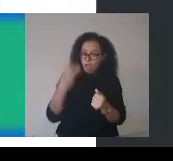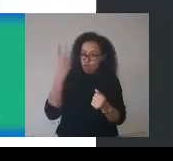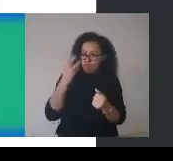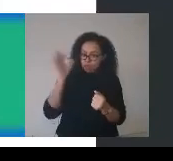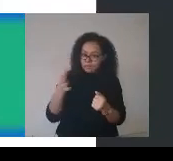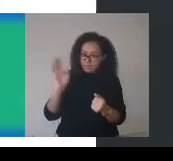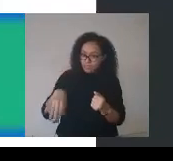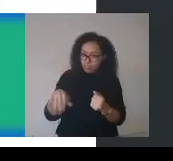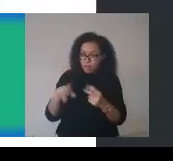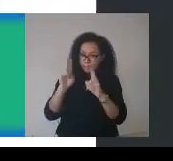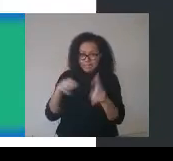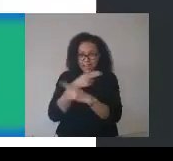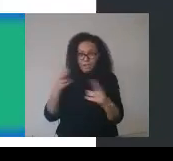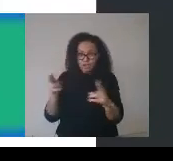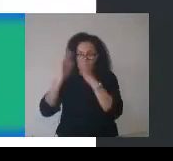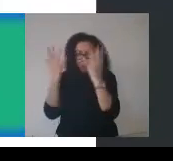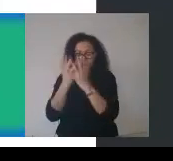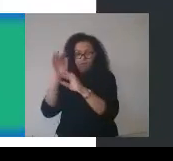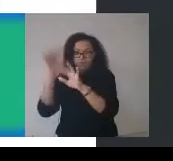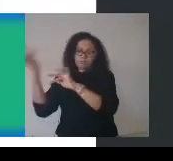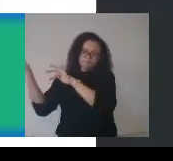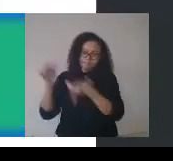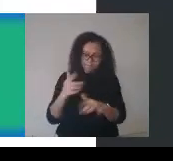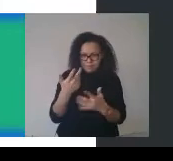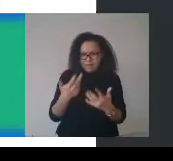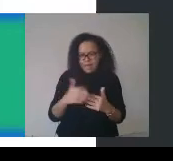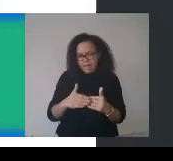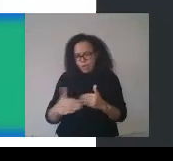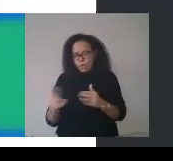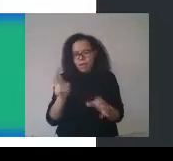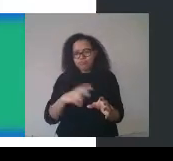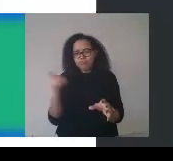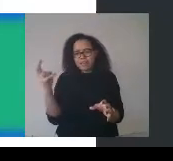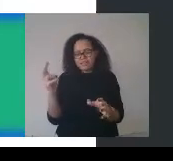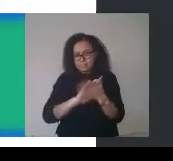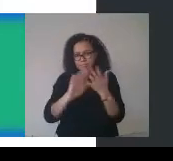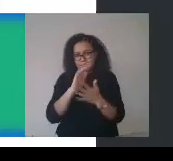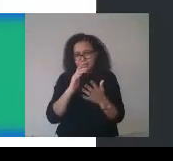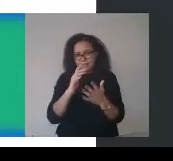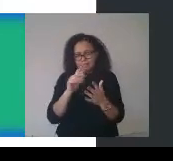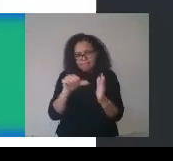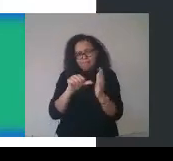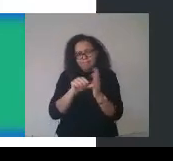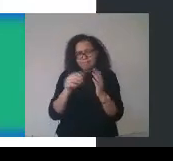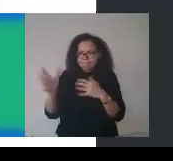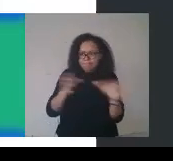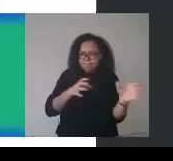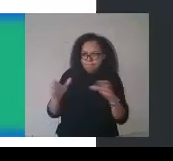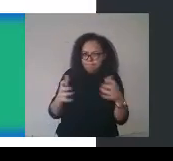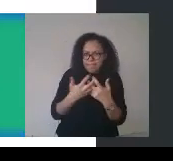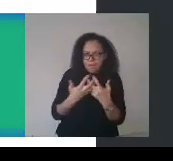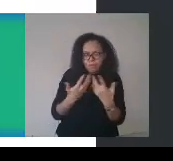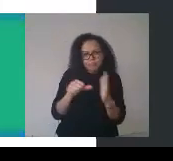even more uncertainty of what the workforce can do to manage MSK in community settings. Next